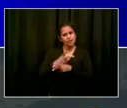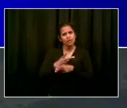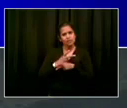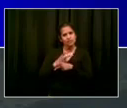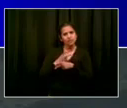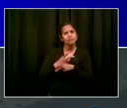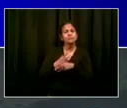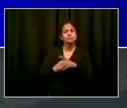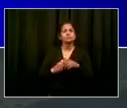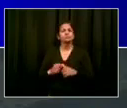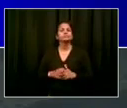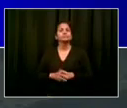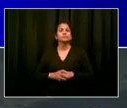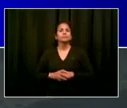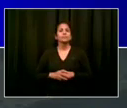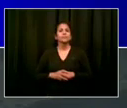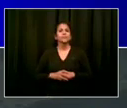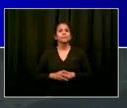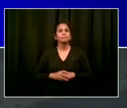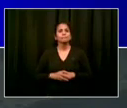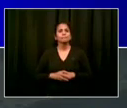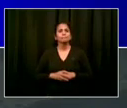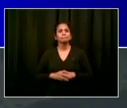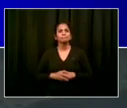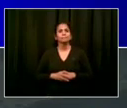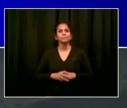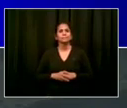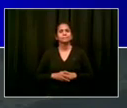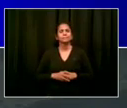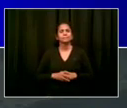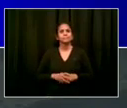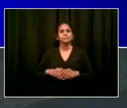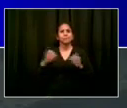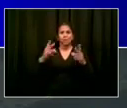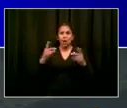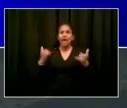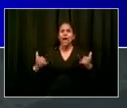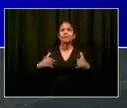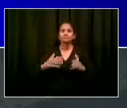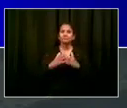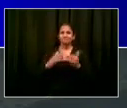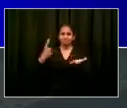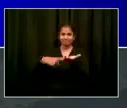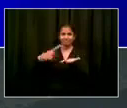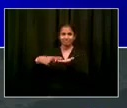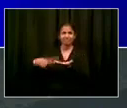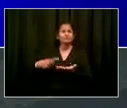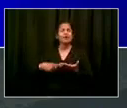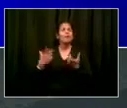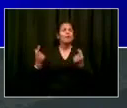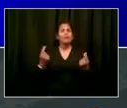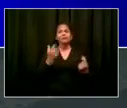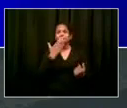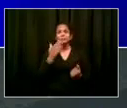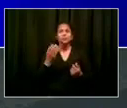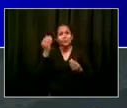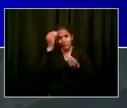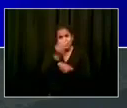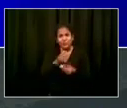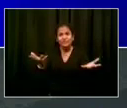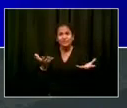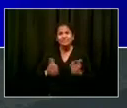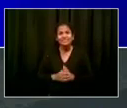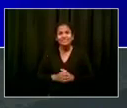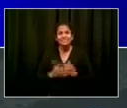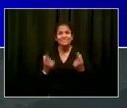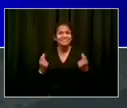Now, talk about doing things right. One of the biggest stories in the last 6 months of how we have successfully